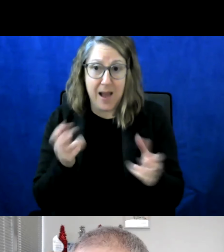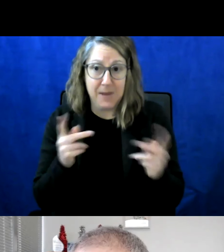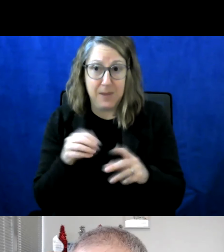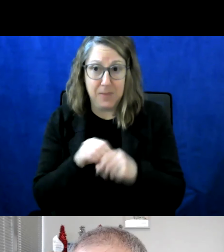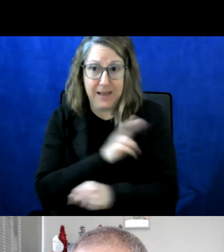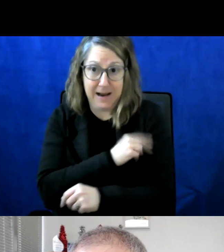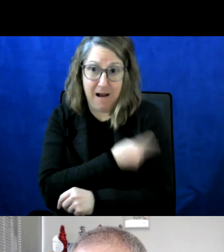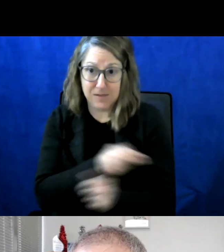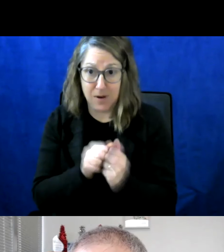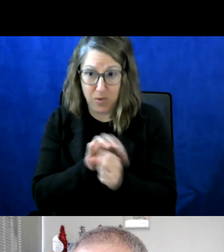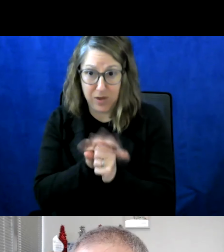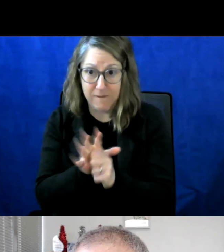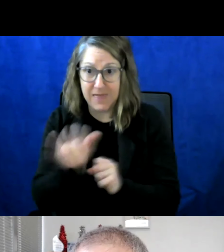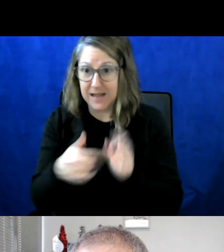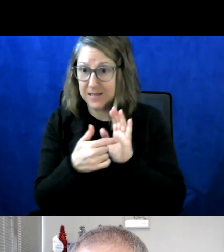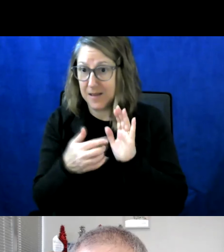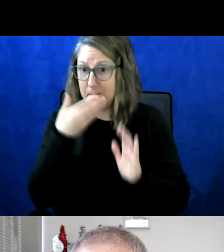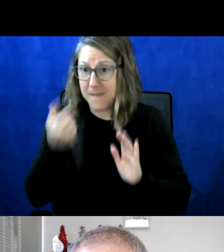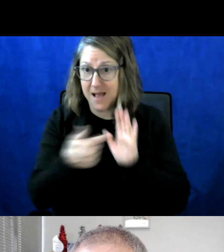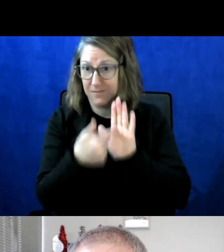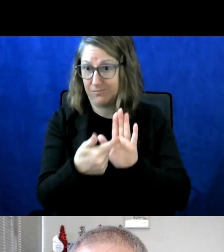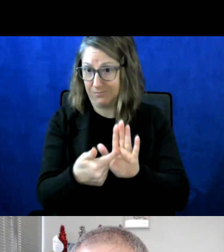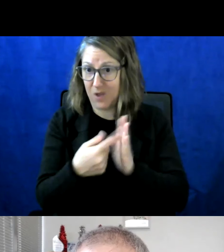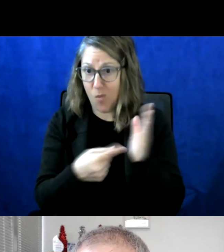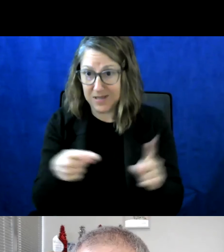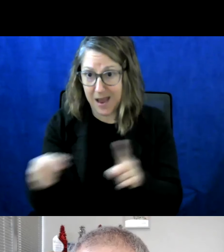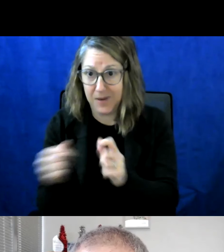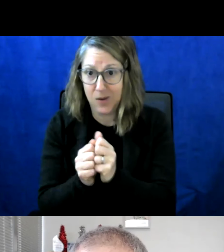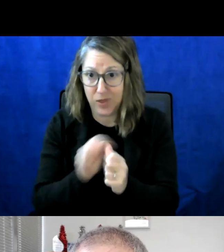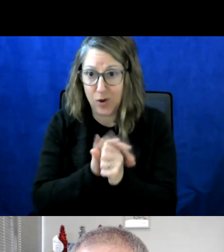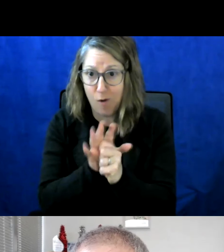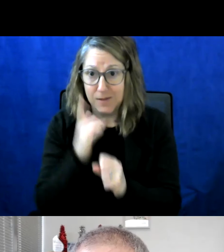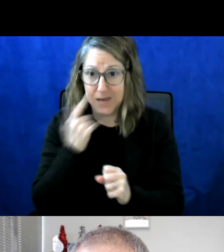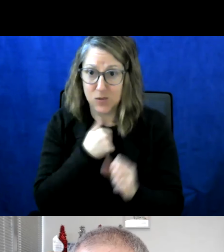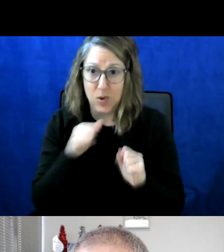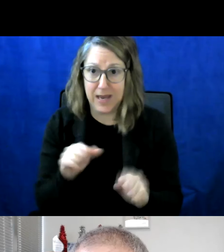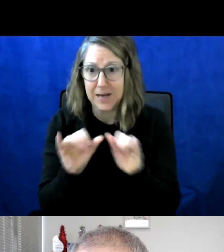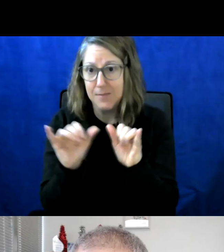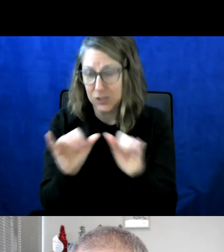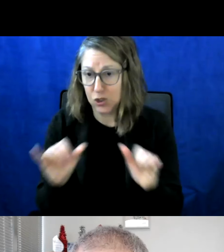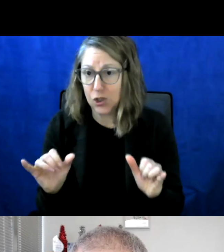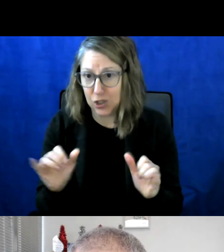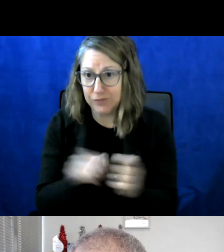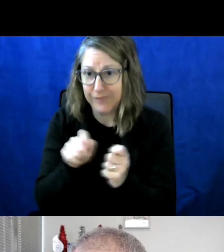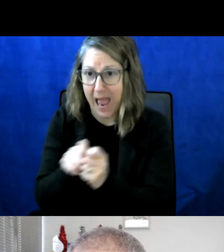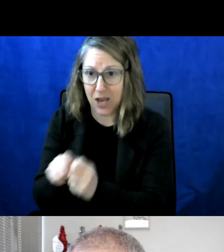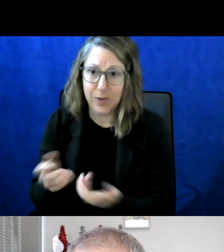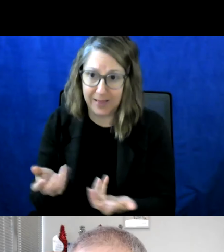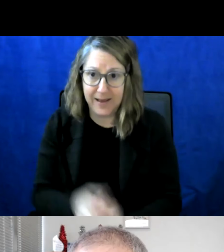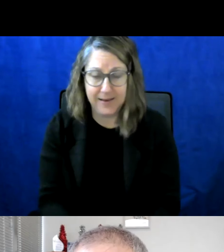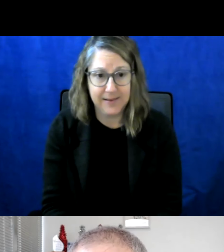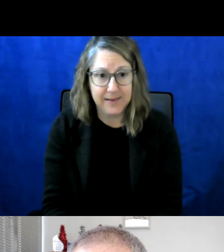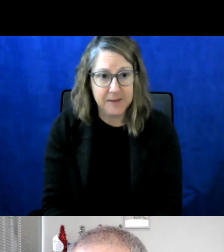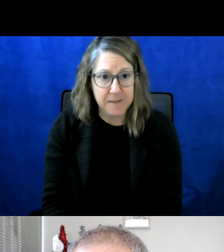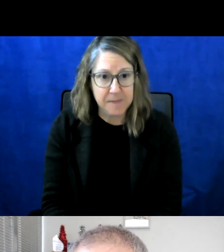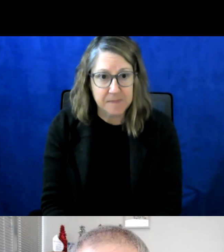what's happening with COVID, because it's an indicator that we can measure with a lot of precision. And